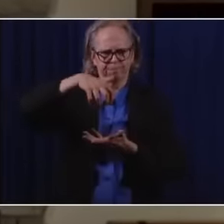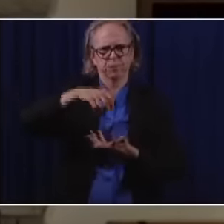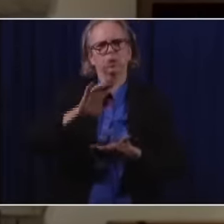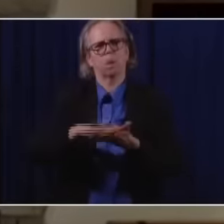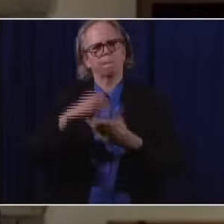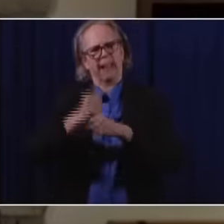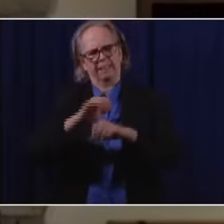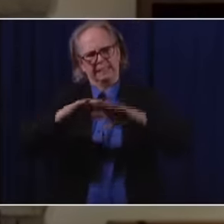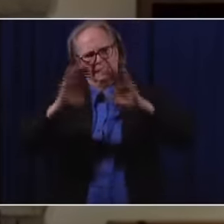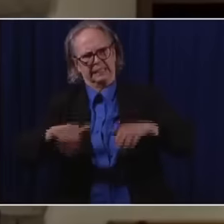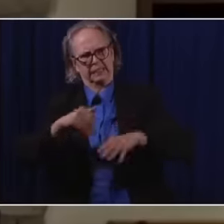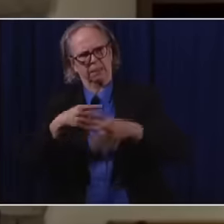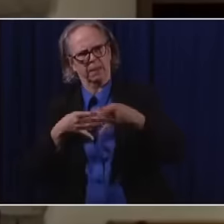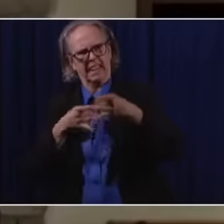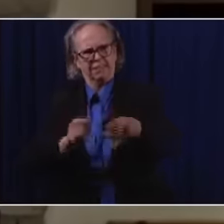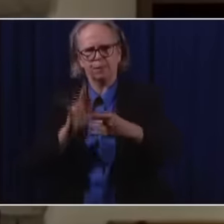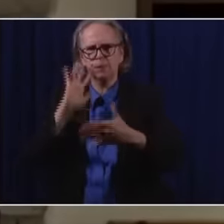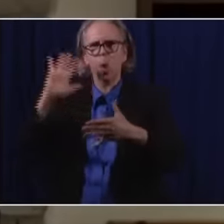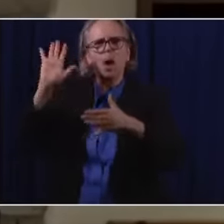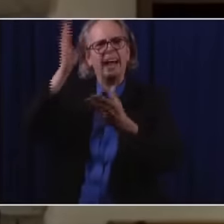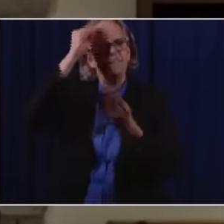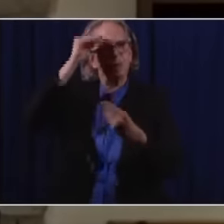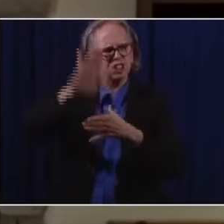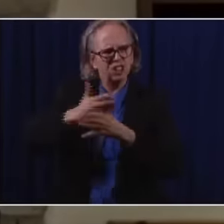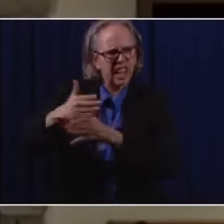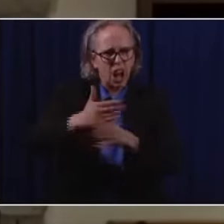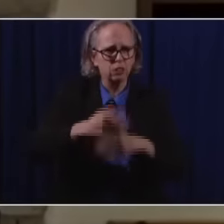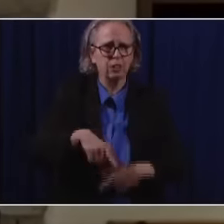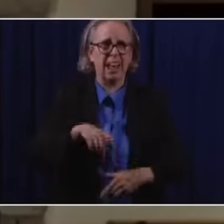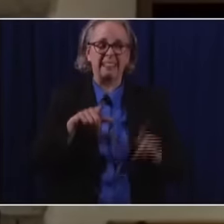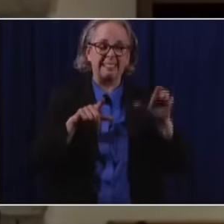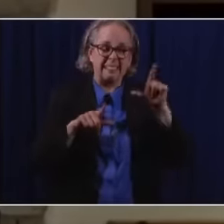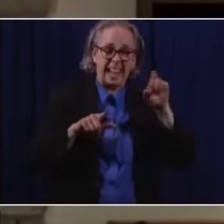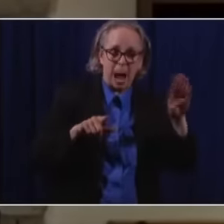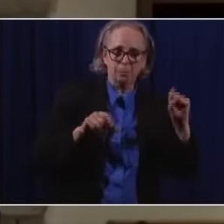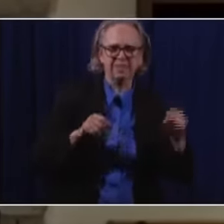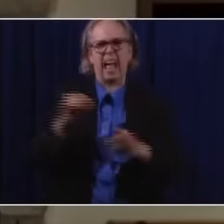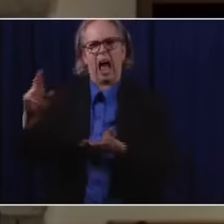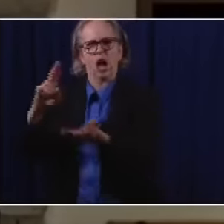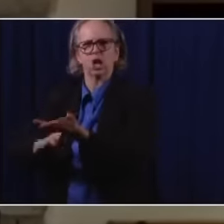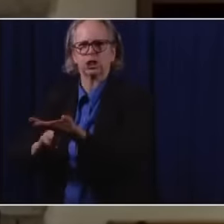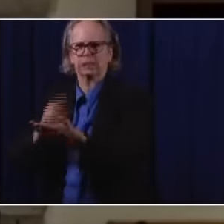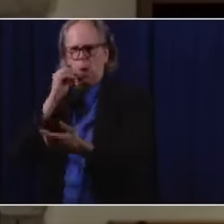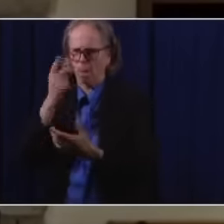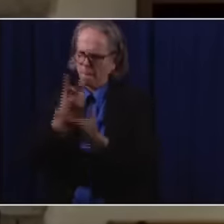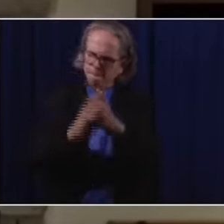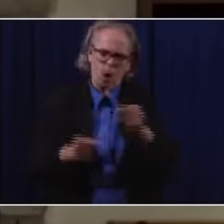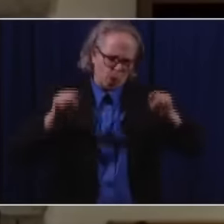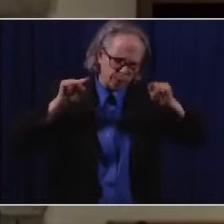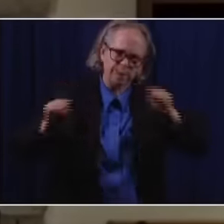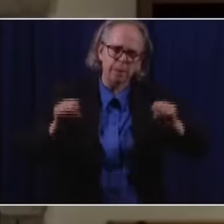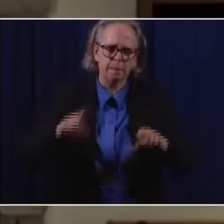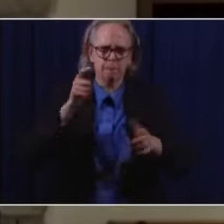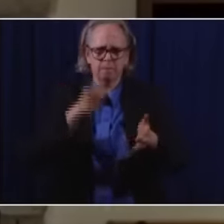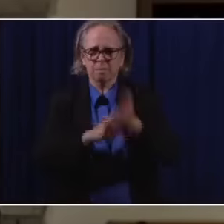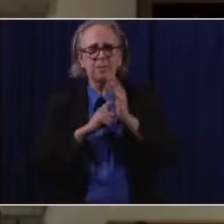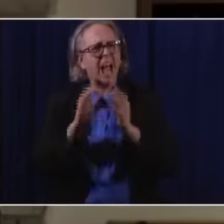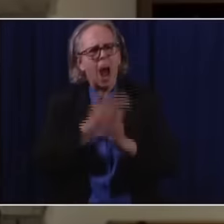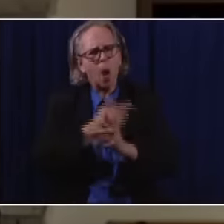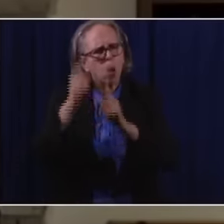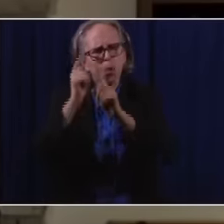and long-term care facilities. So, again, positivity numbers by county that we can rely